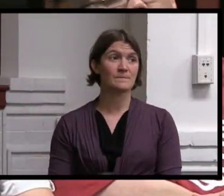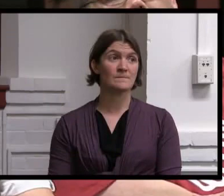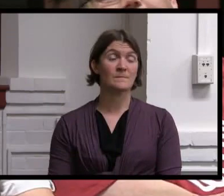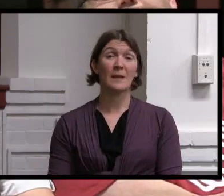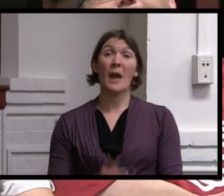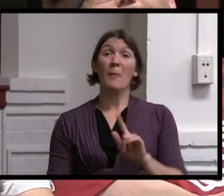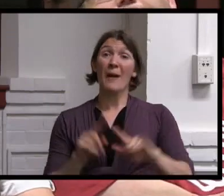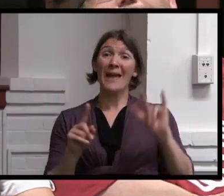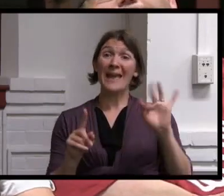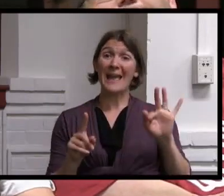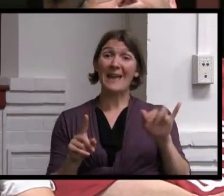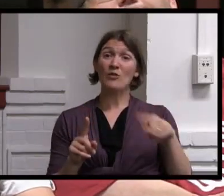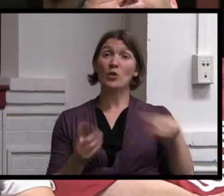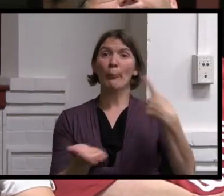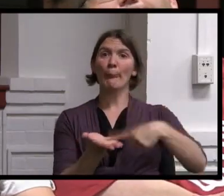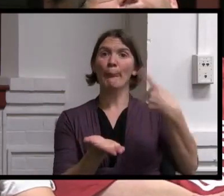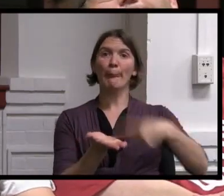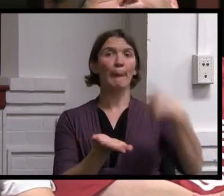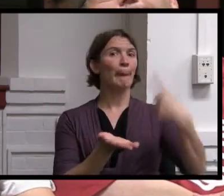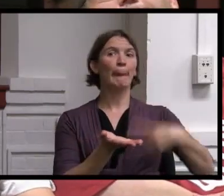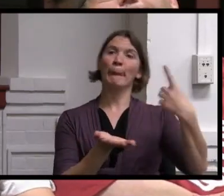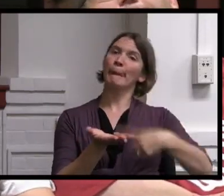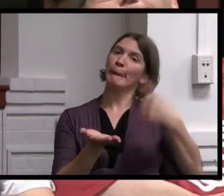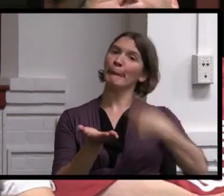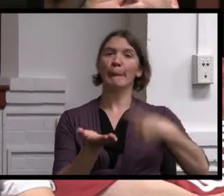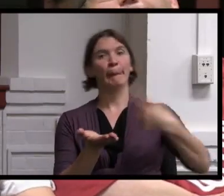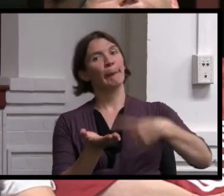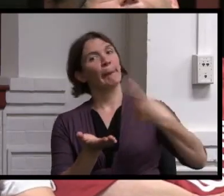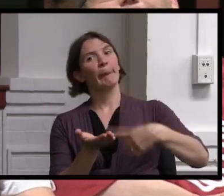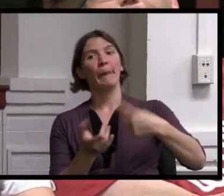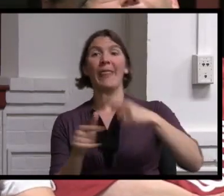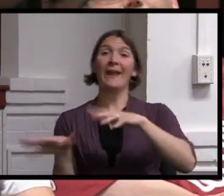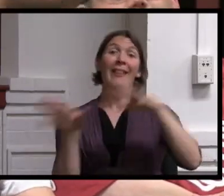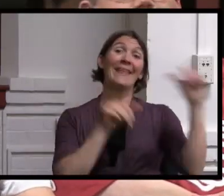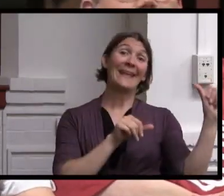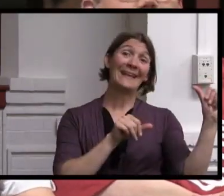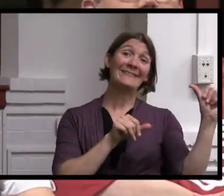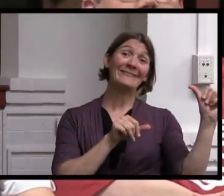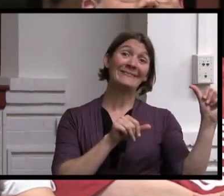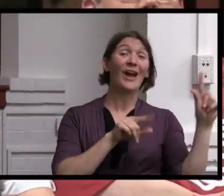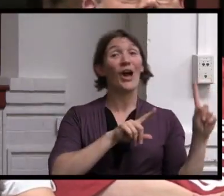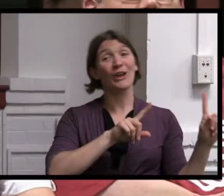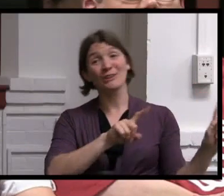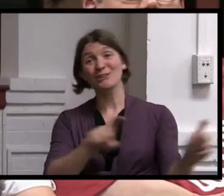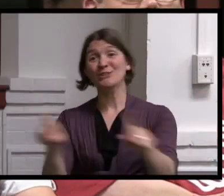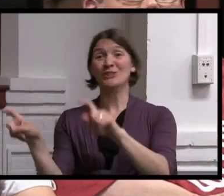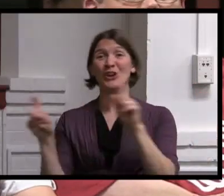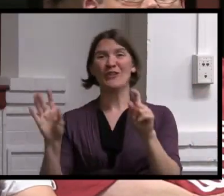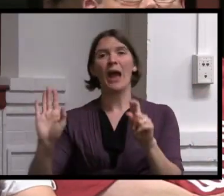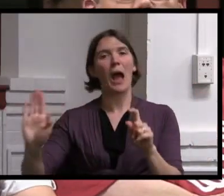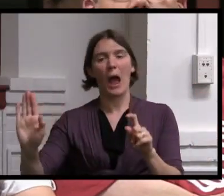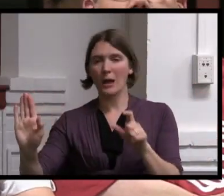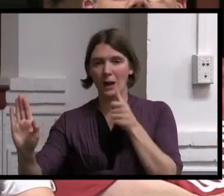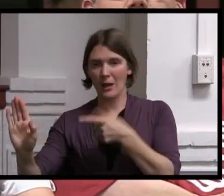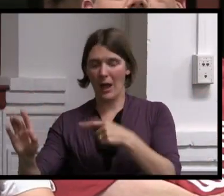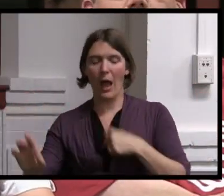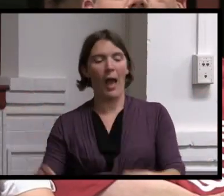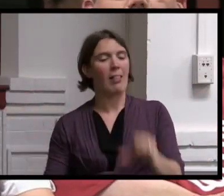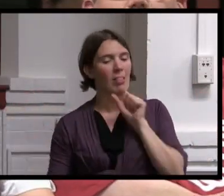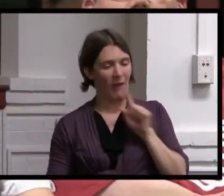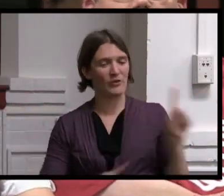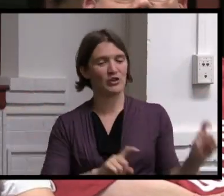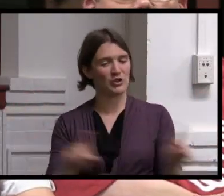But if we sit here and we talk about it and we leave here and we do another survey, with all due respect, I love